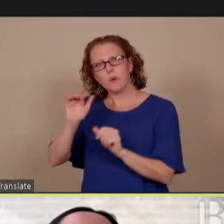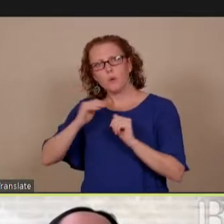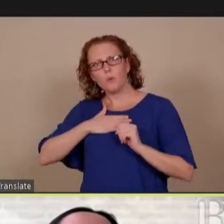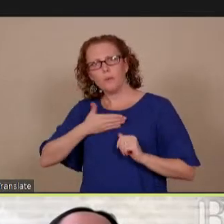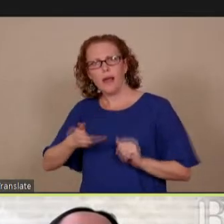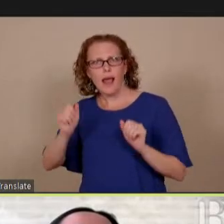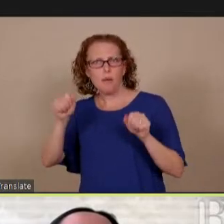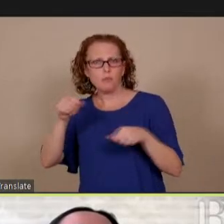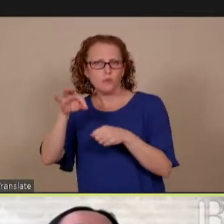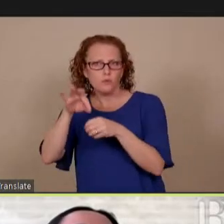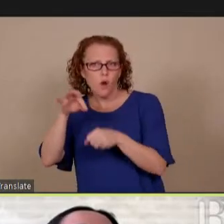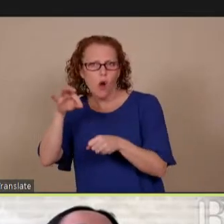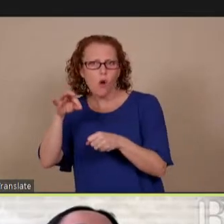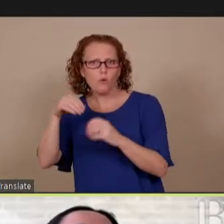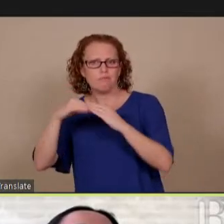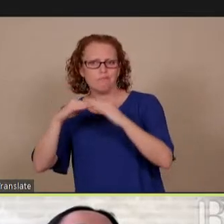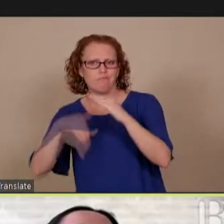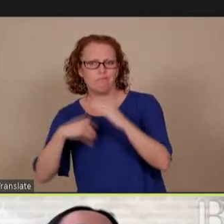representative.